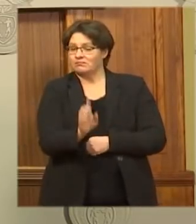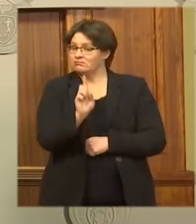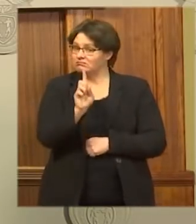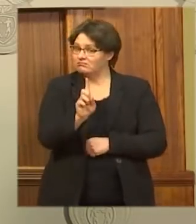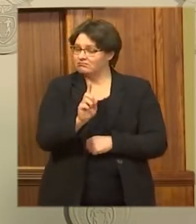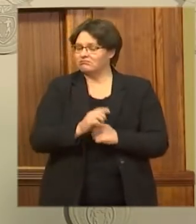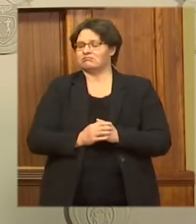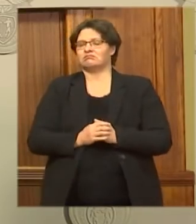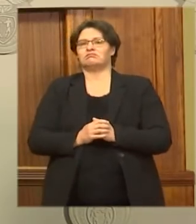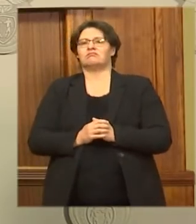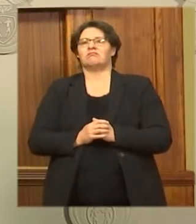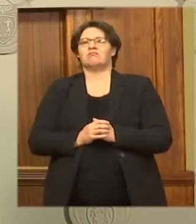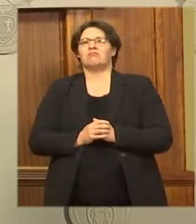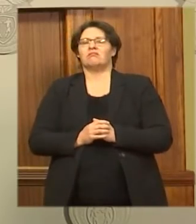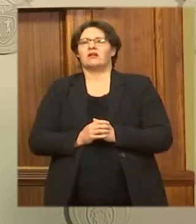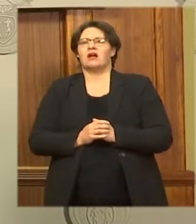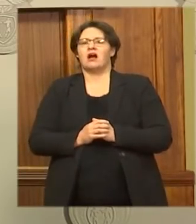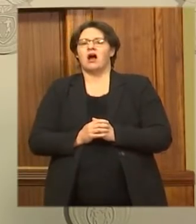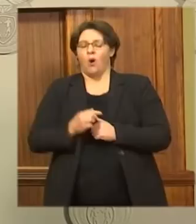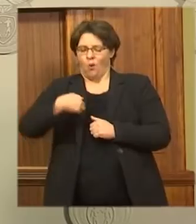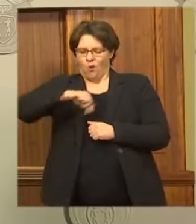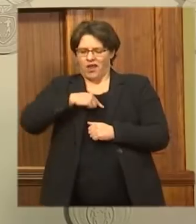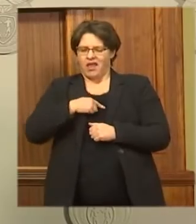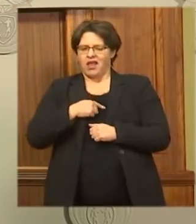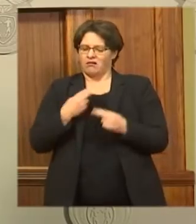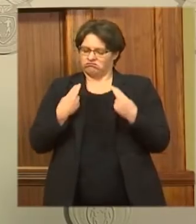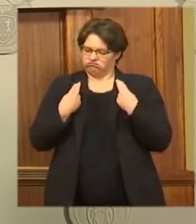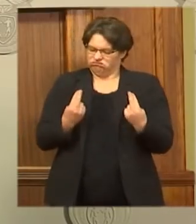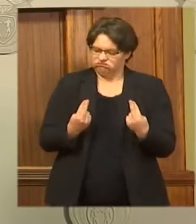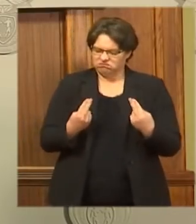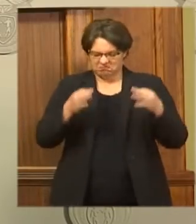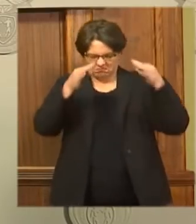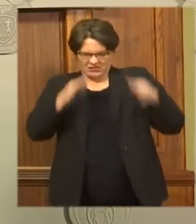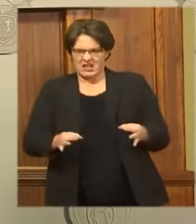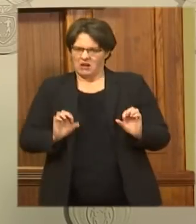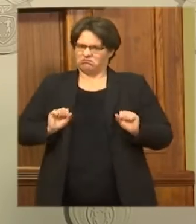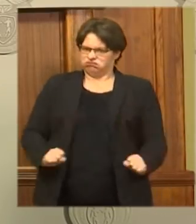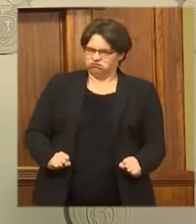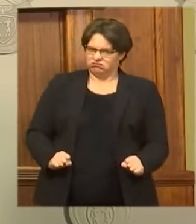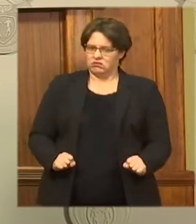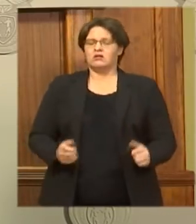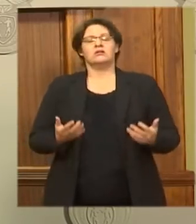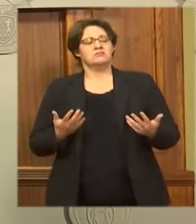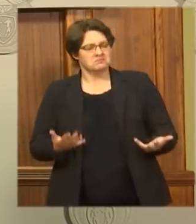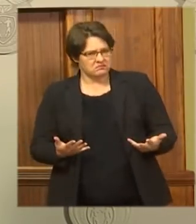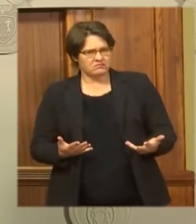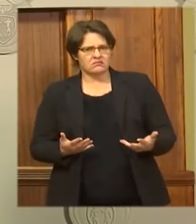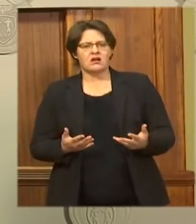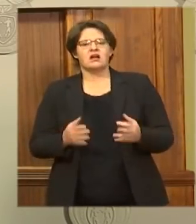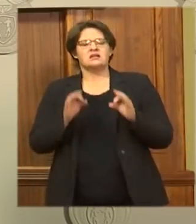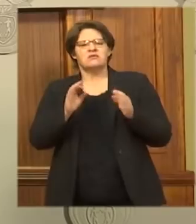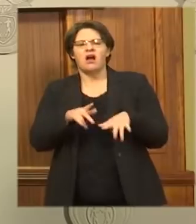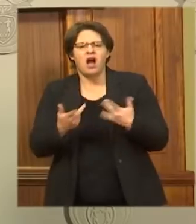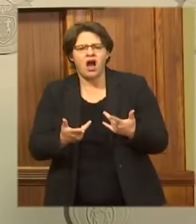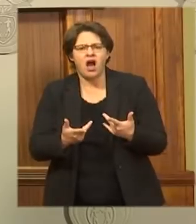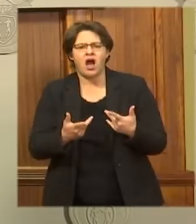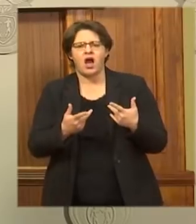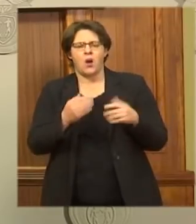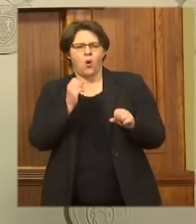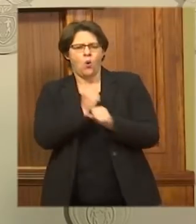As a result of the decisive action that we took then, and particularly through your